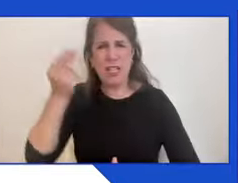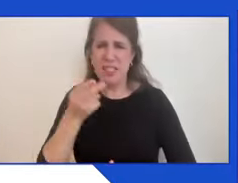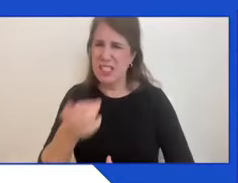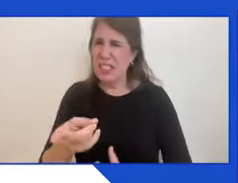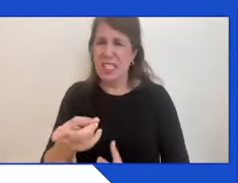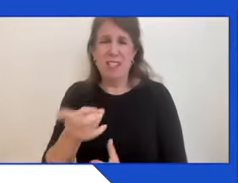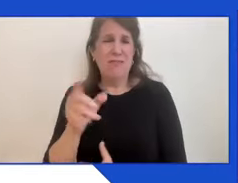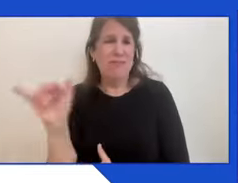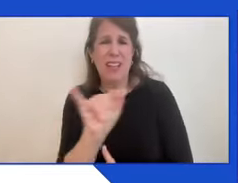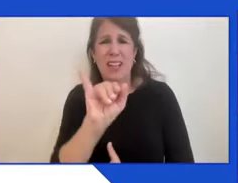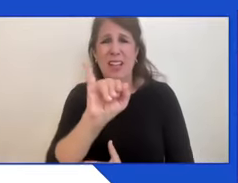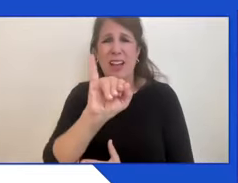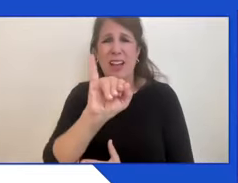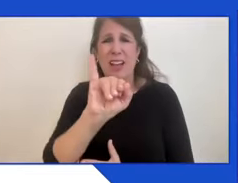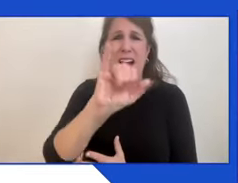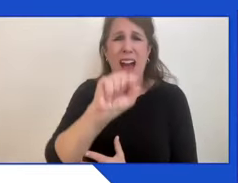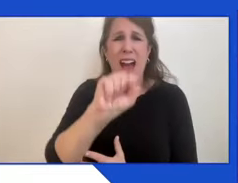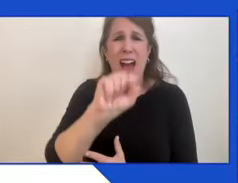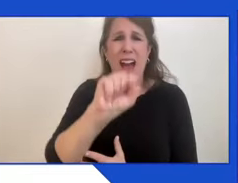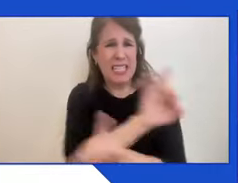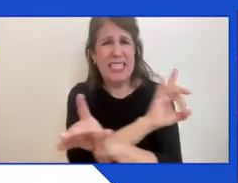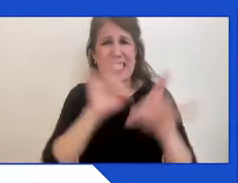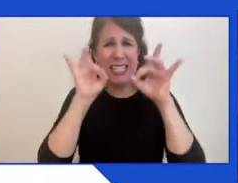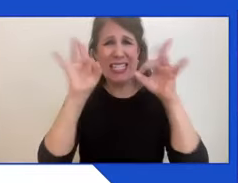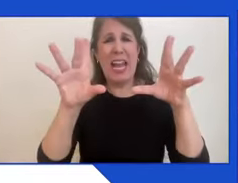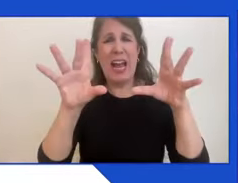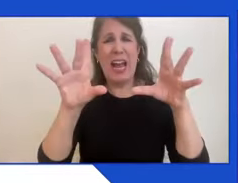terror organization.